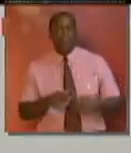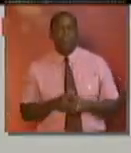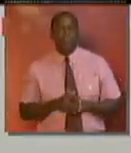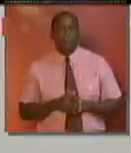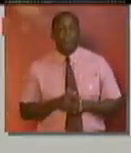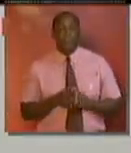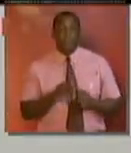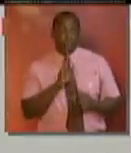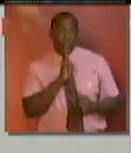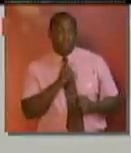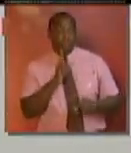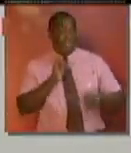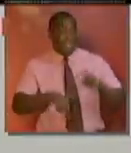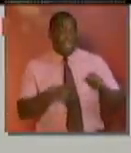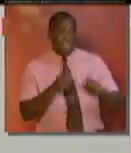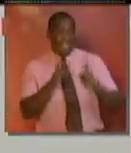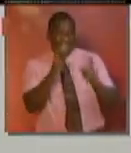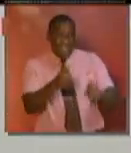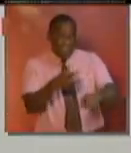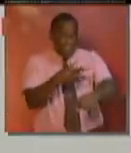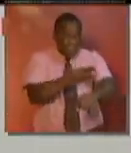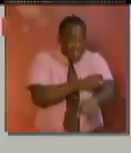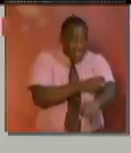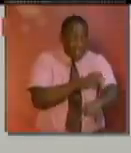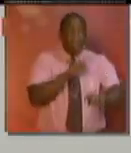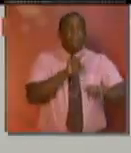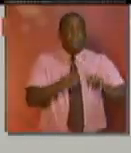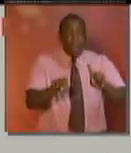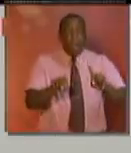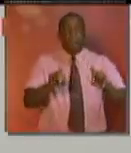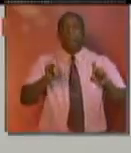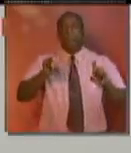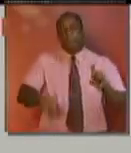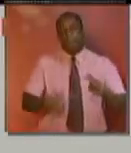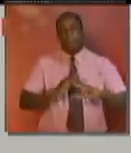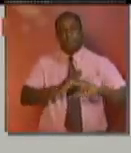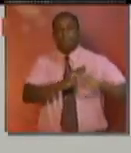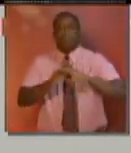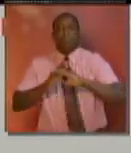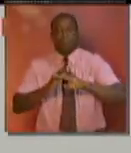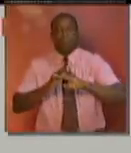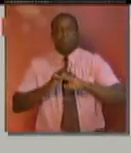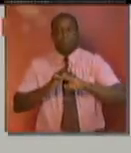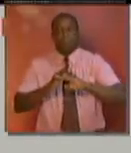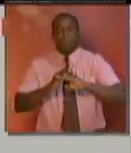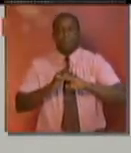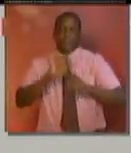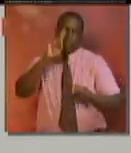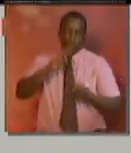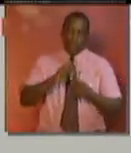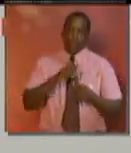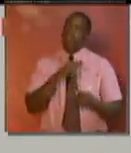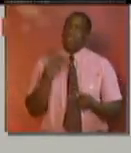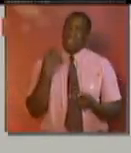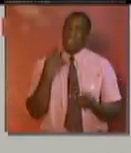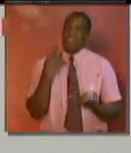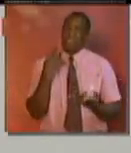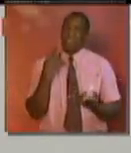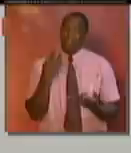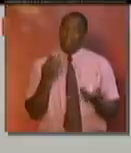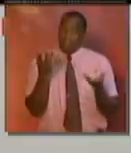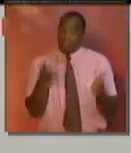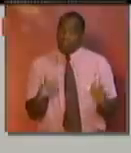be vaccinated at this point in time. The risk of, and the fact that we have already seen the appearance